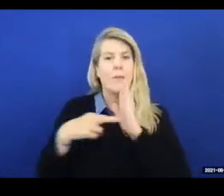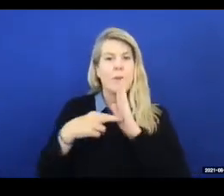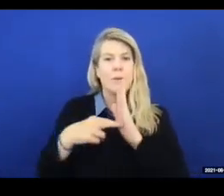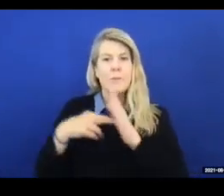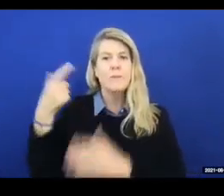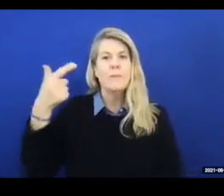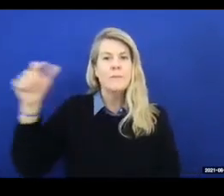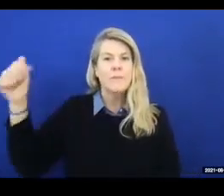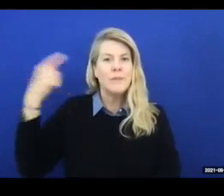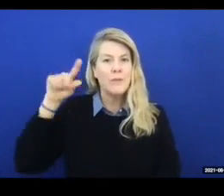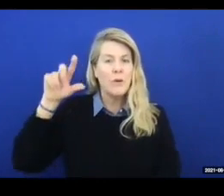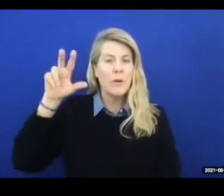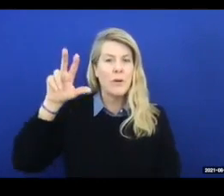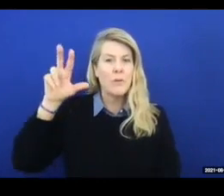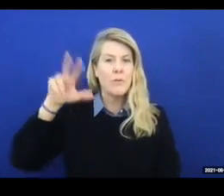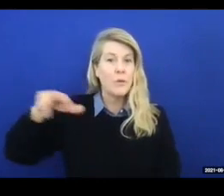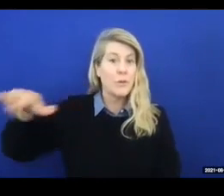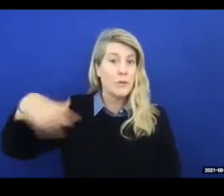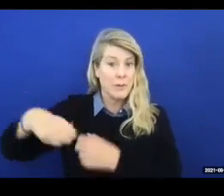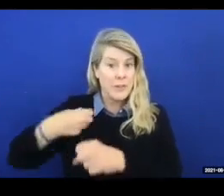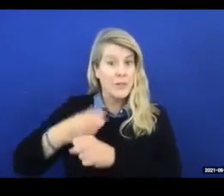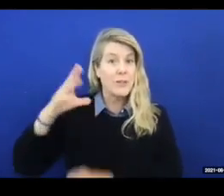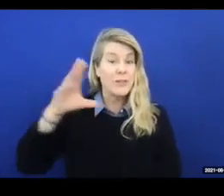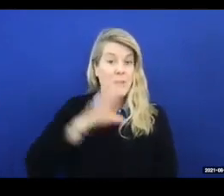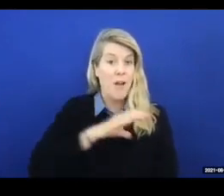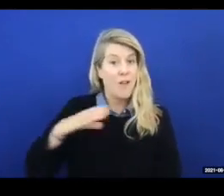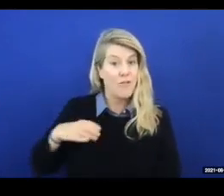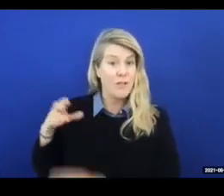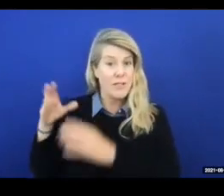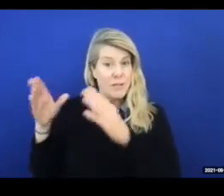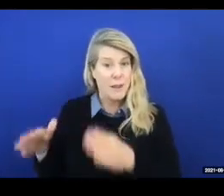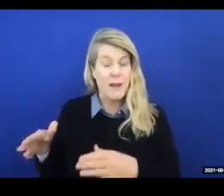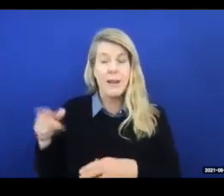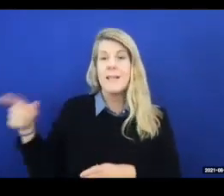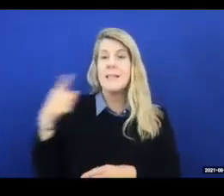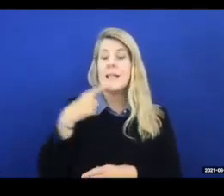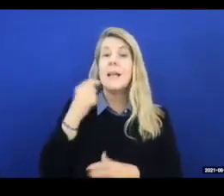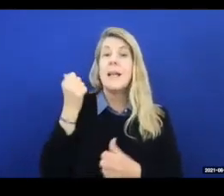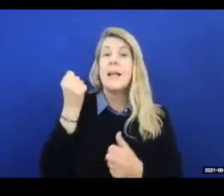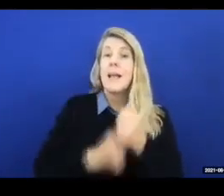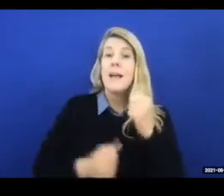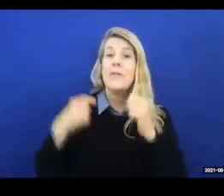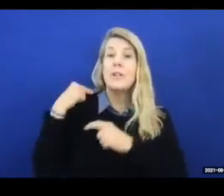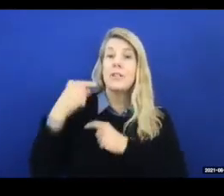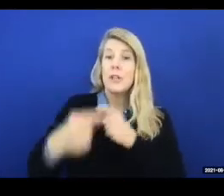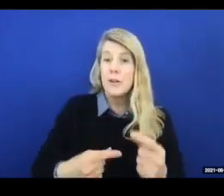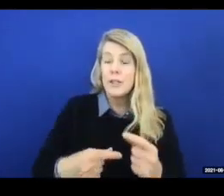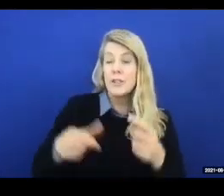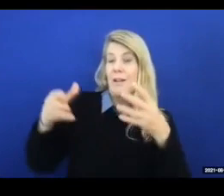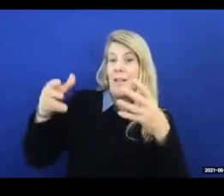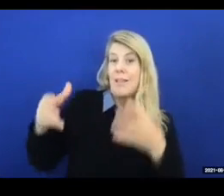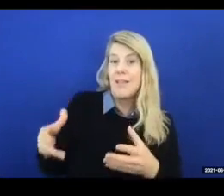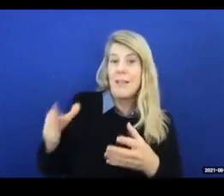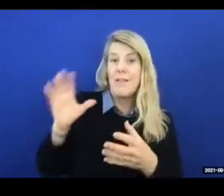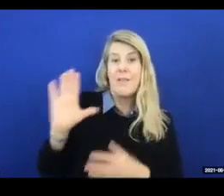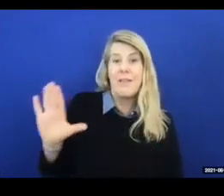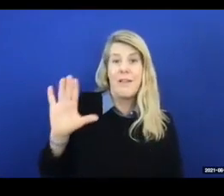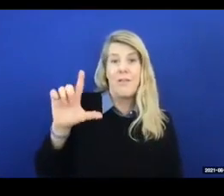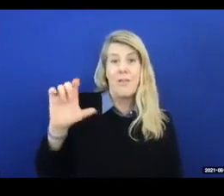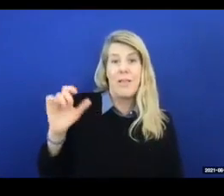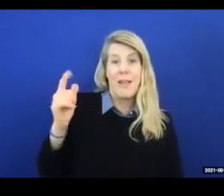Congress for 33 years. He said, "Every generation leaves behind a